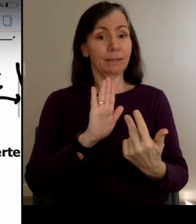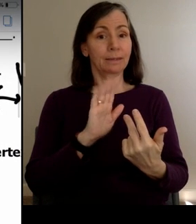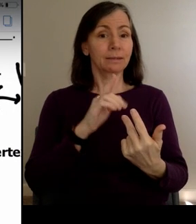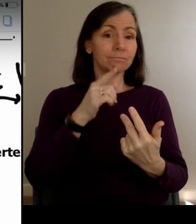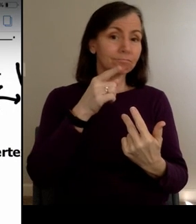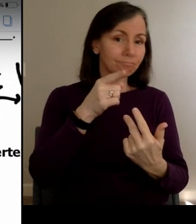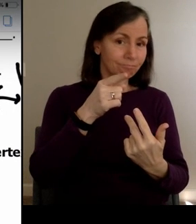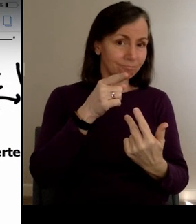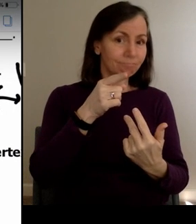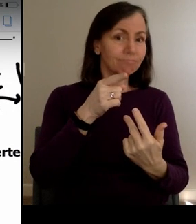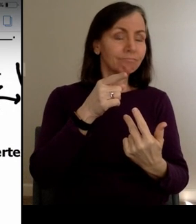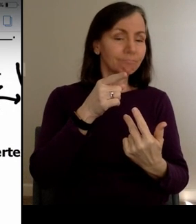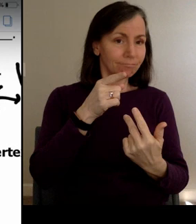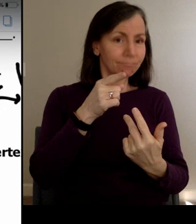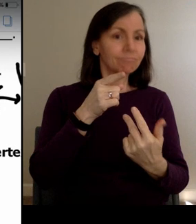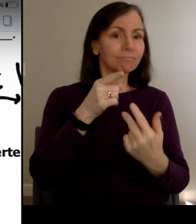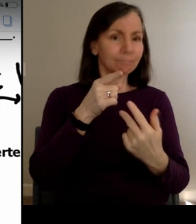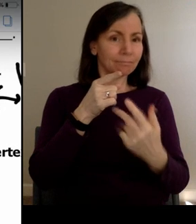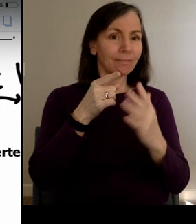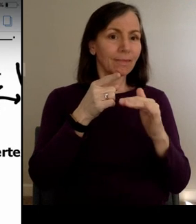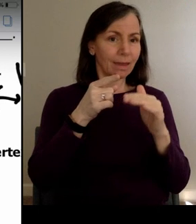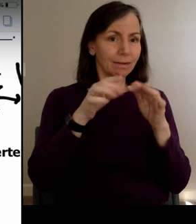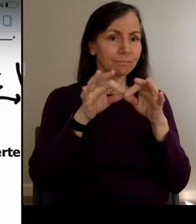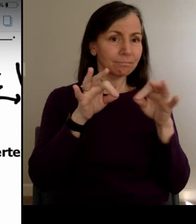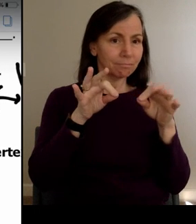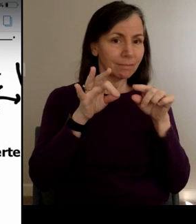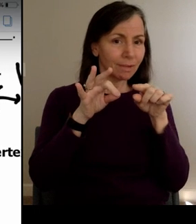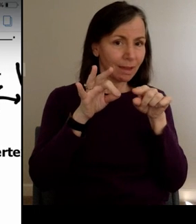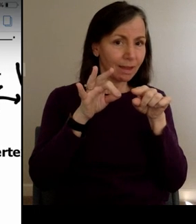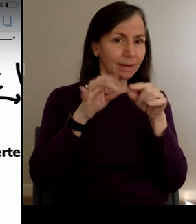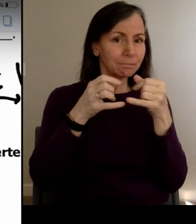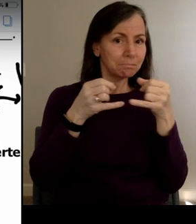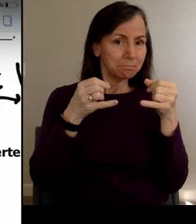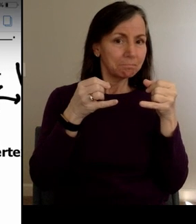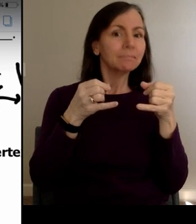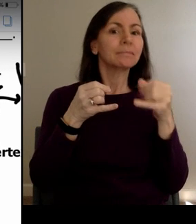where it says axis of symmetry,